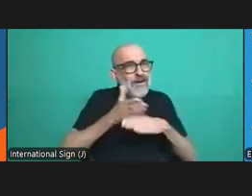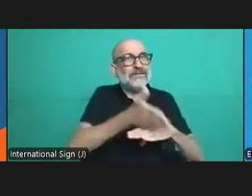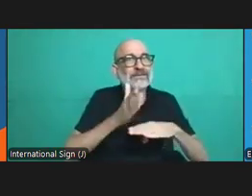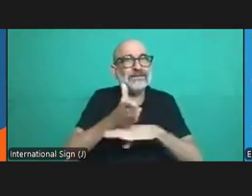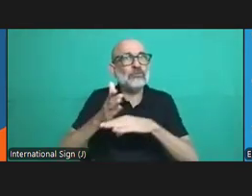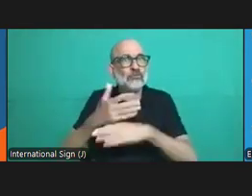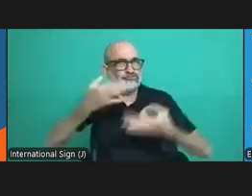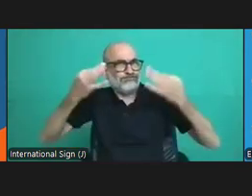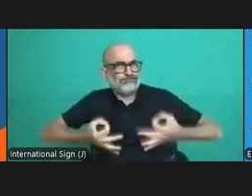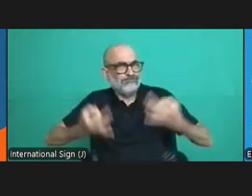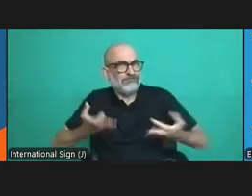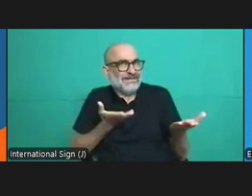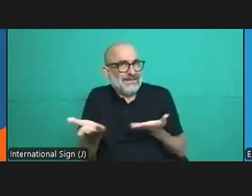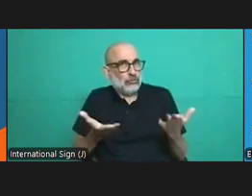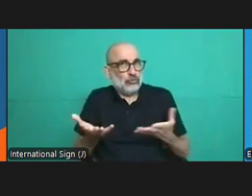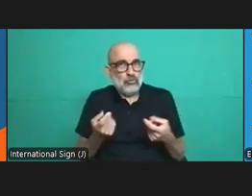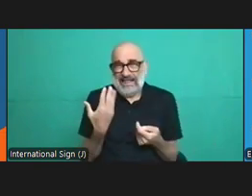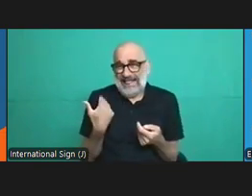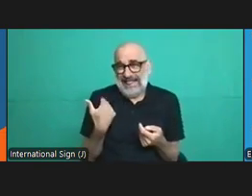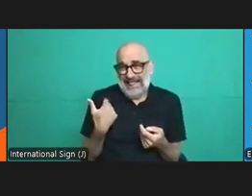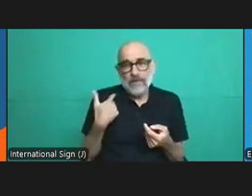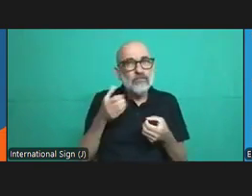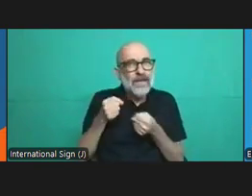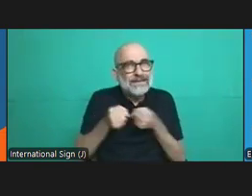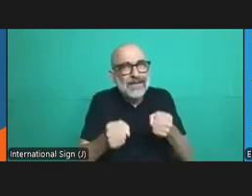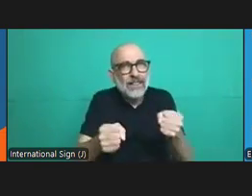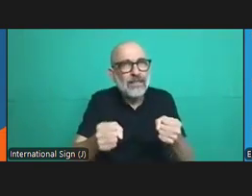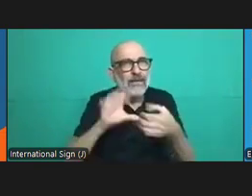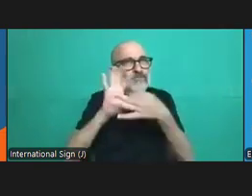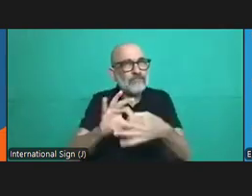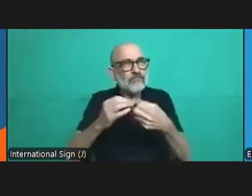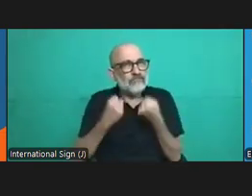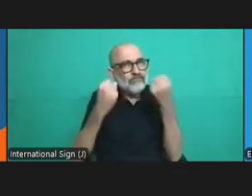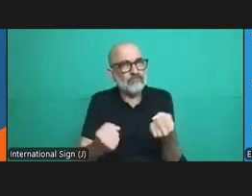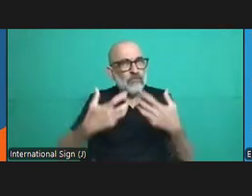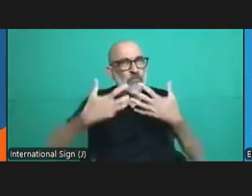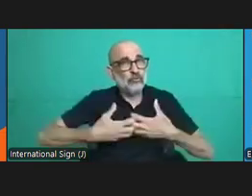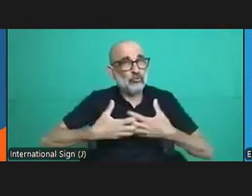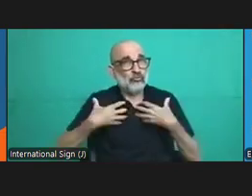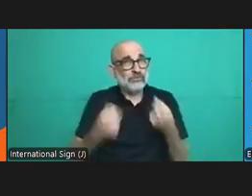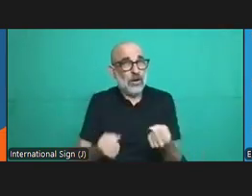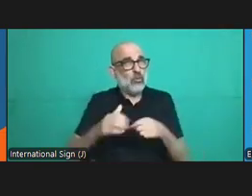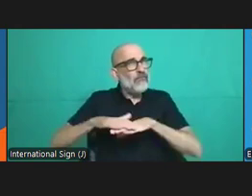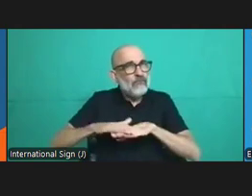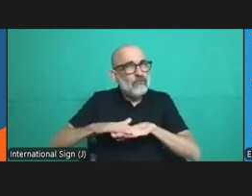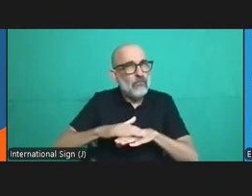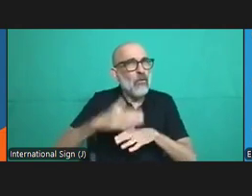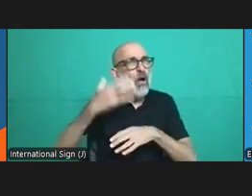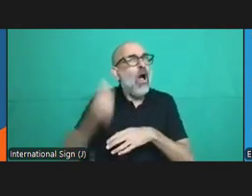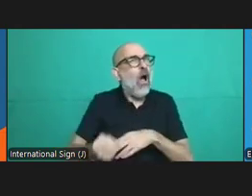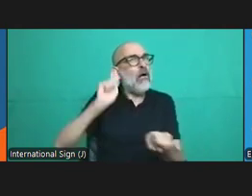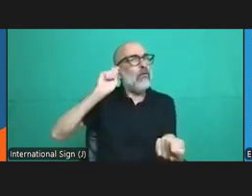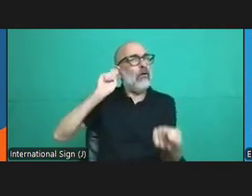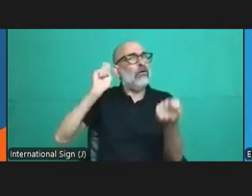our member states during the 174th Executive Committee in June of this year. This strategy